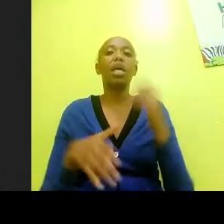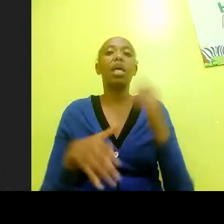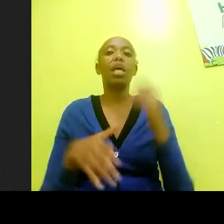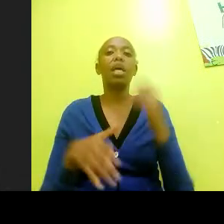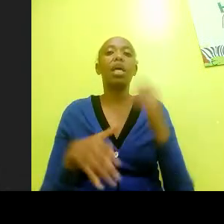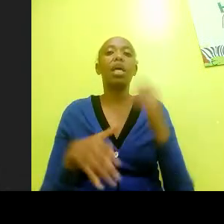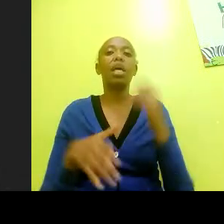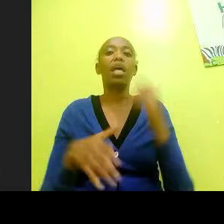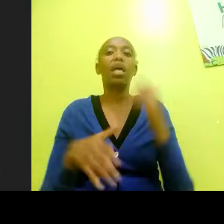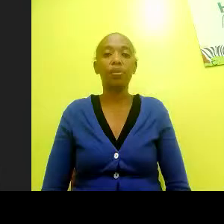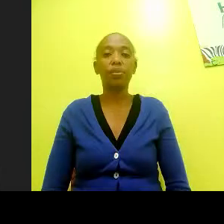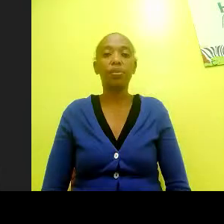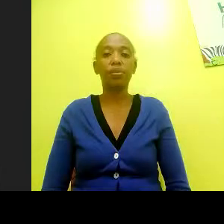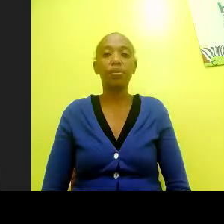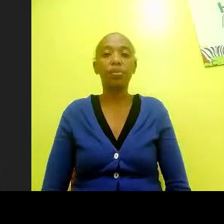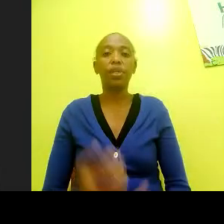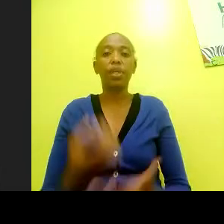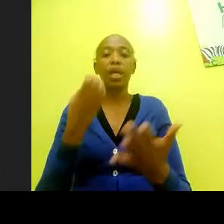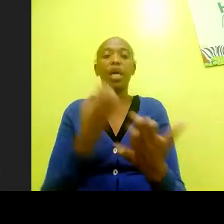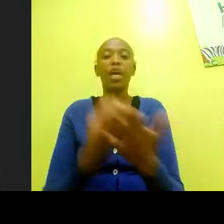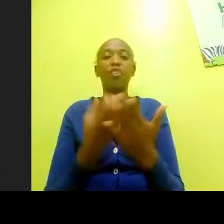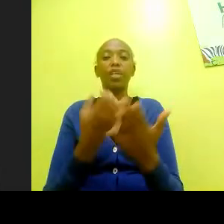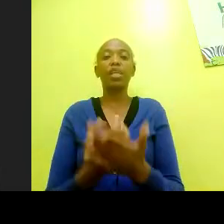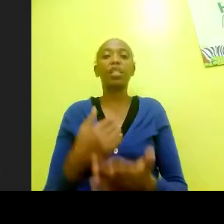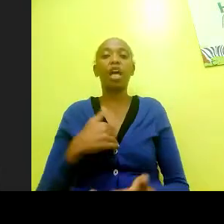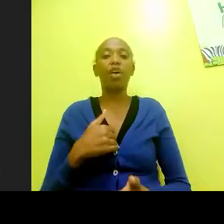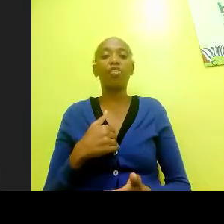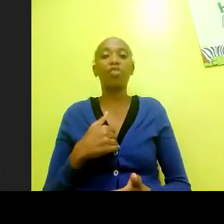the study evidence of